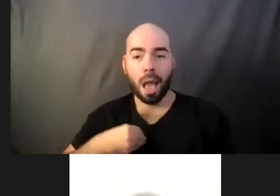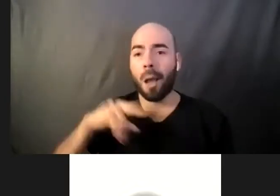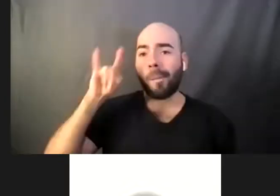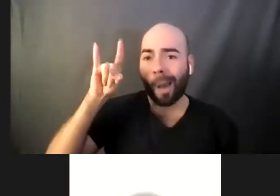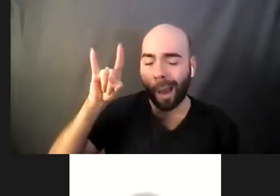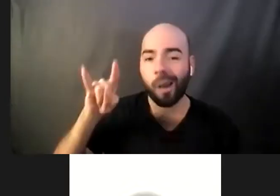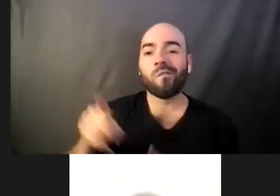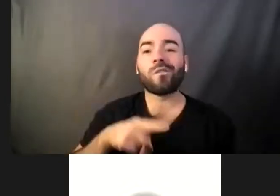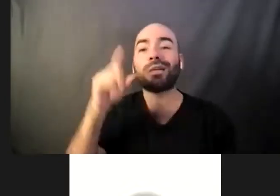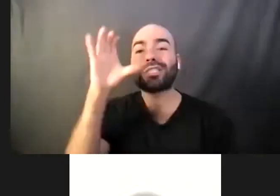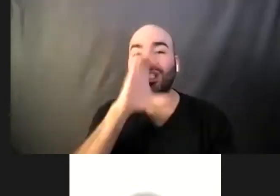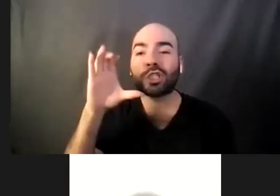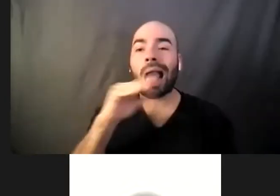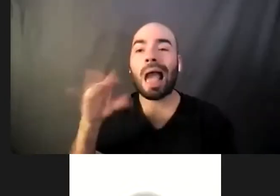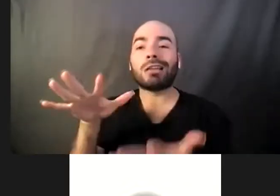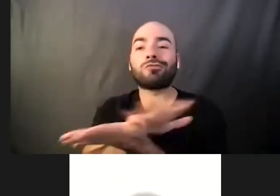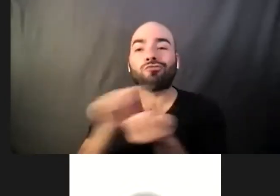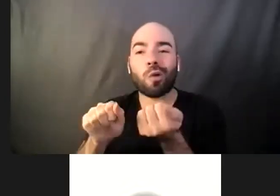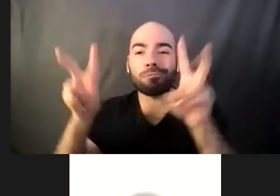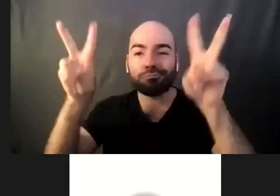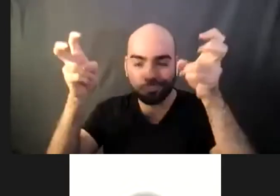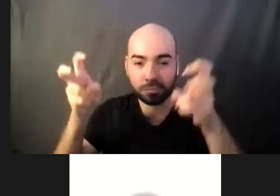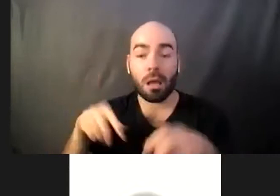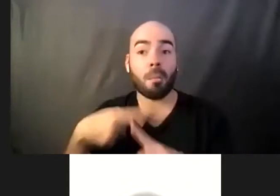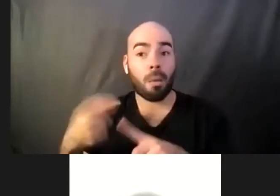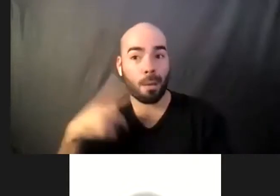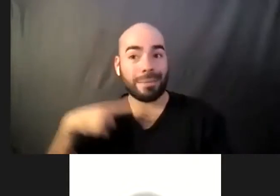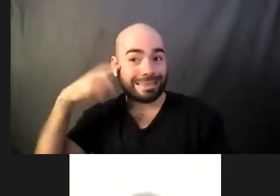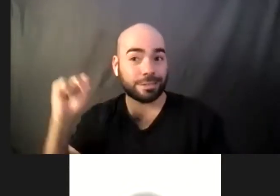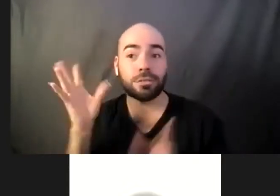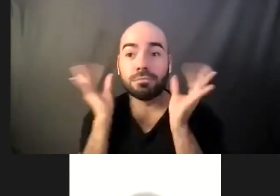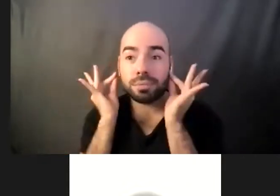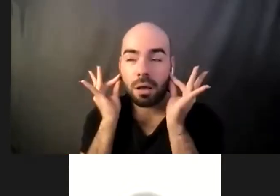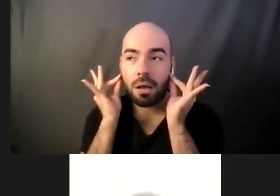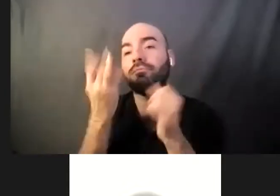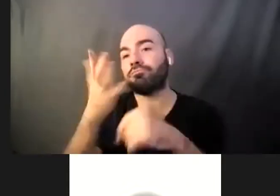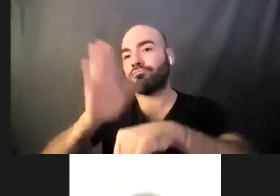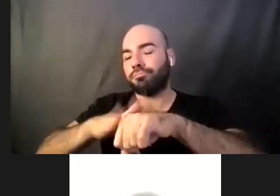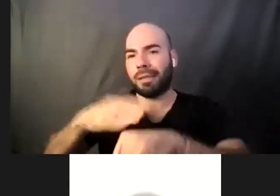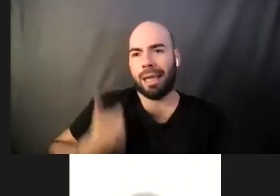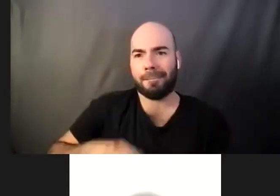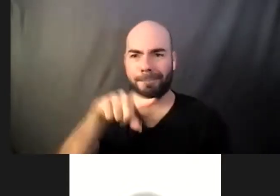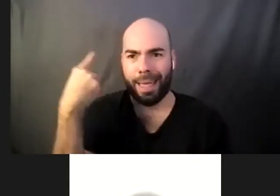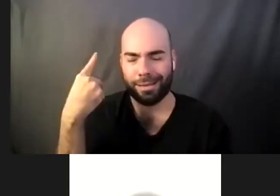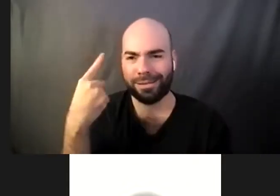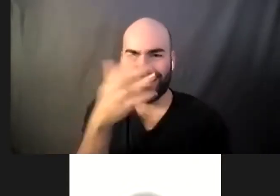Destroy. And I have on silver earrings, and I am Black. I forgot that. I should have said that first.